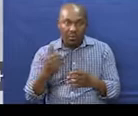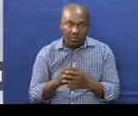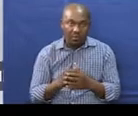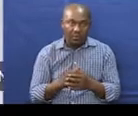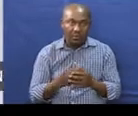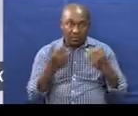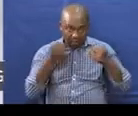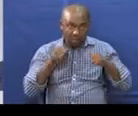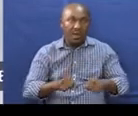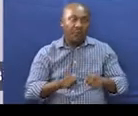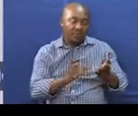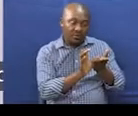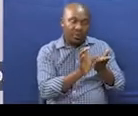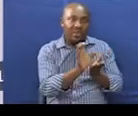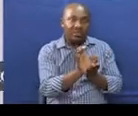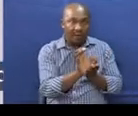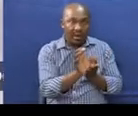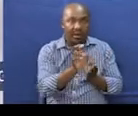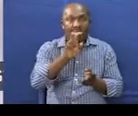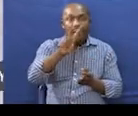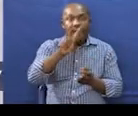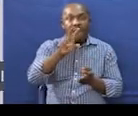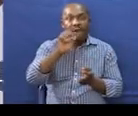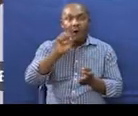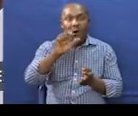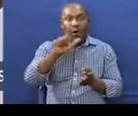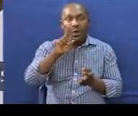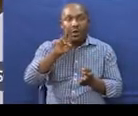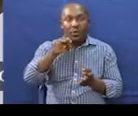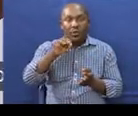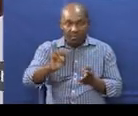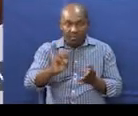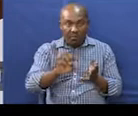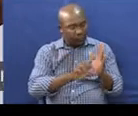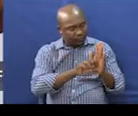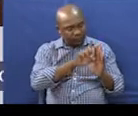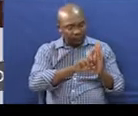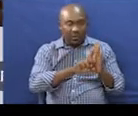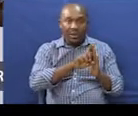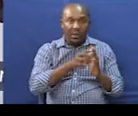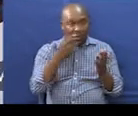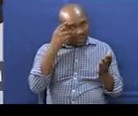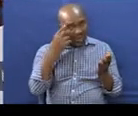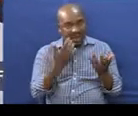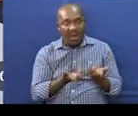used. Volume of what? Volume of either food sample